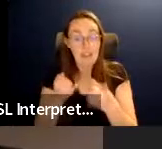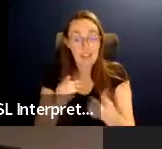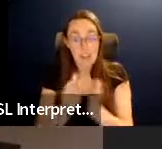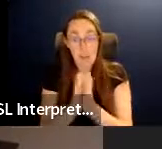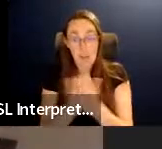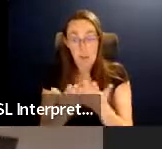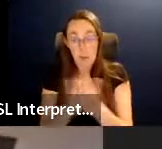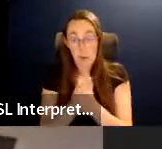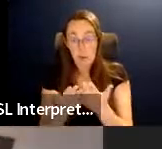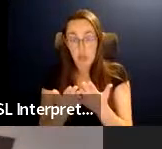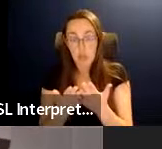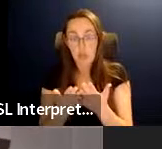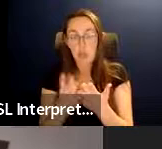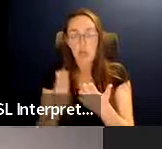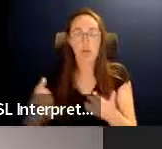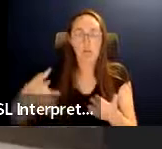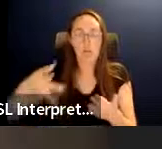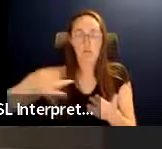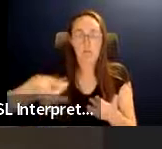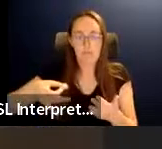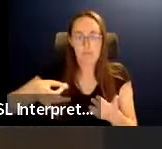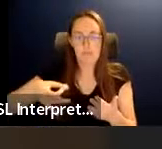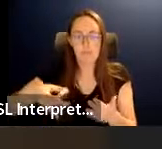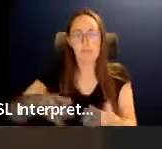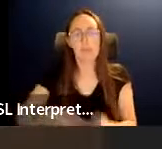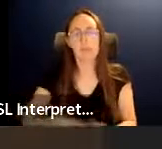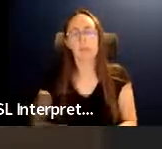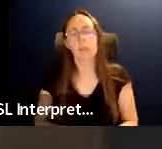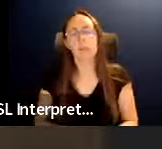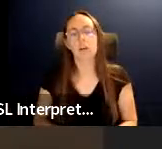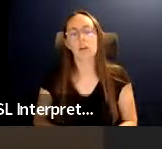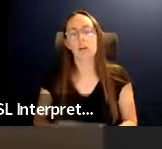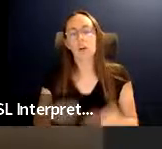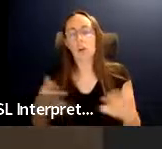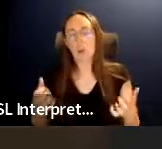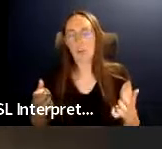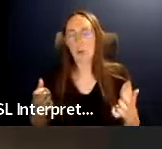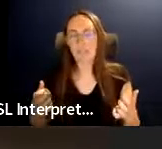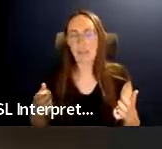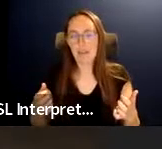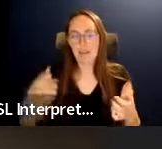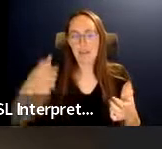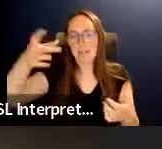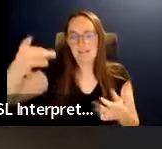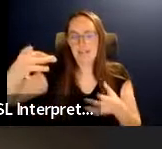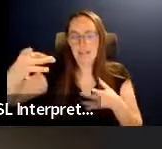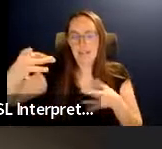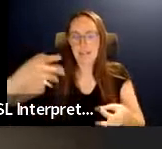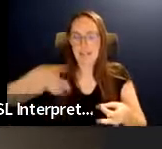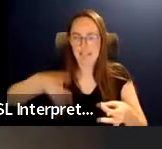that there, and then we want to stagger them so that our next page,